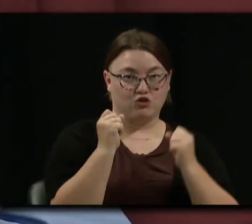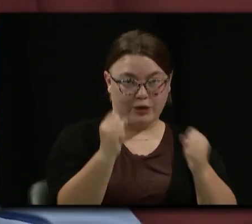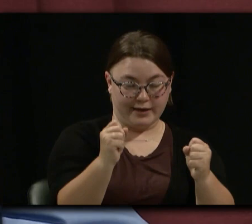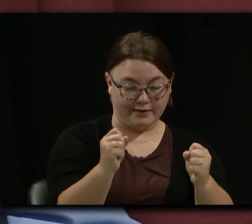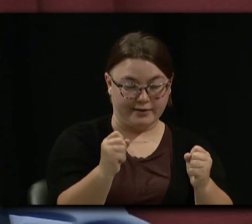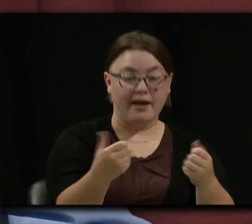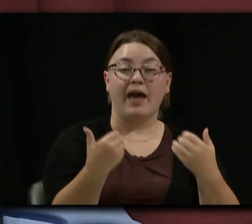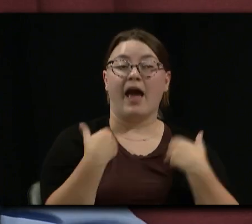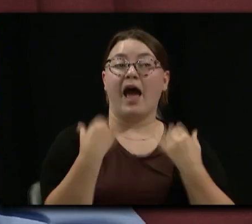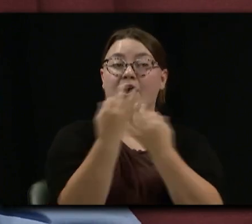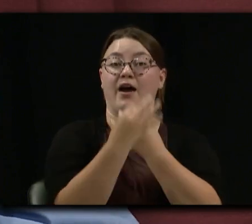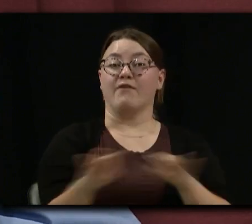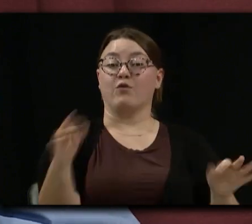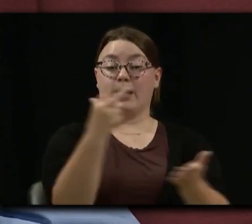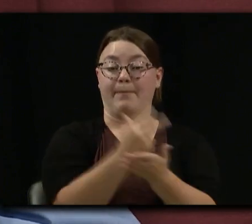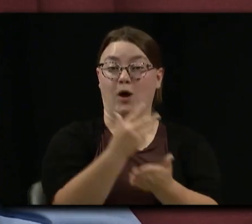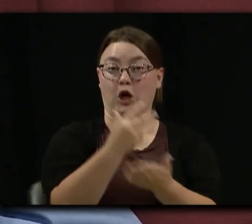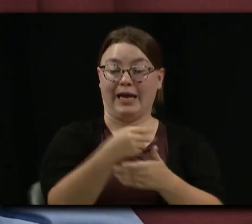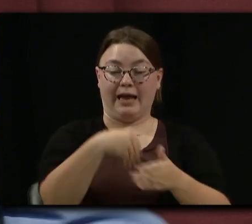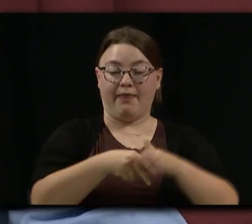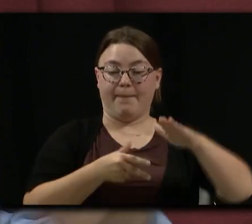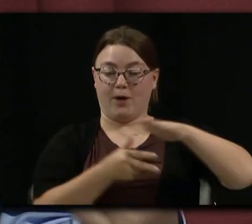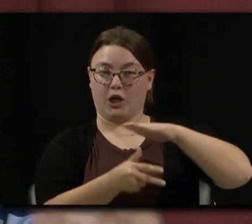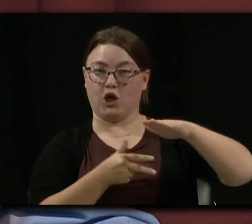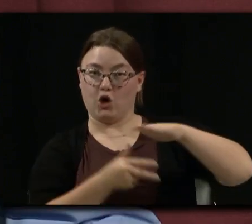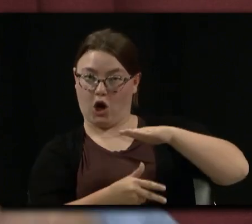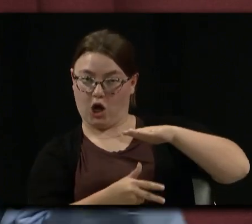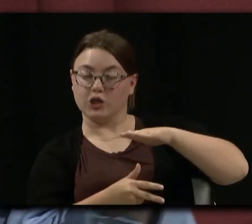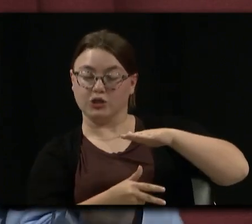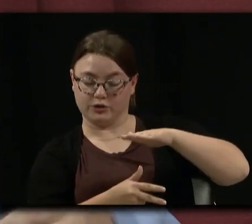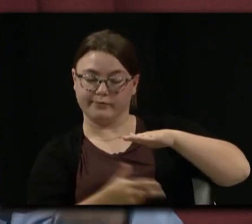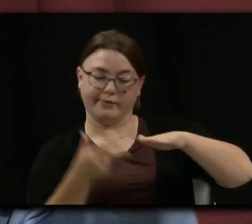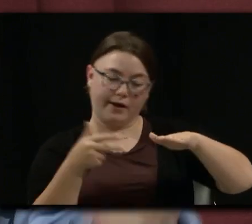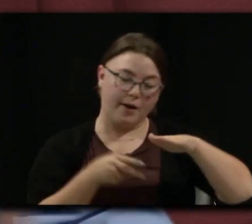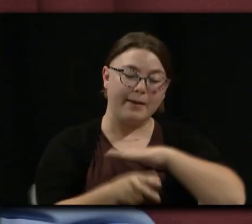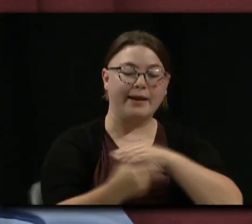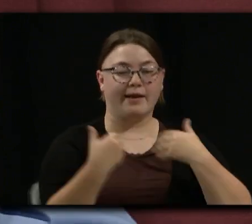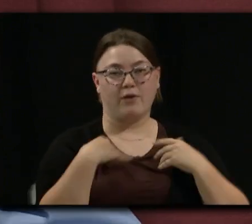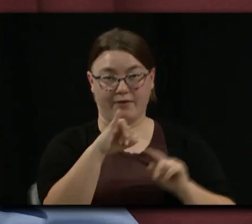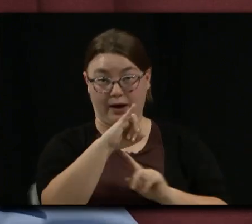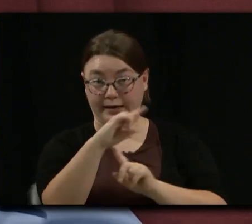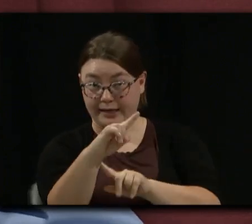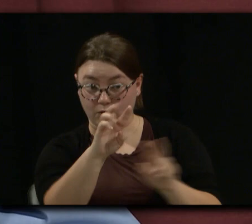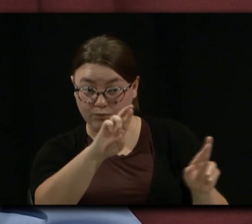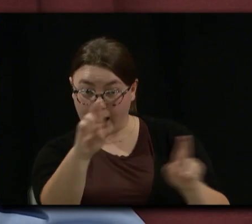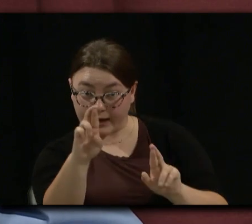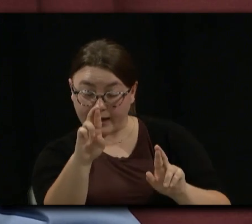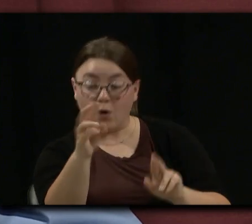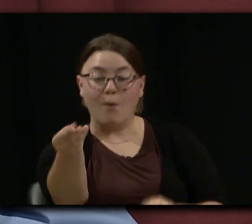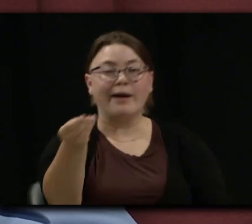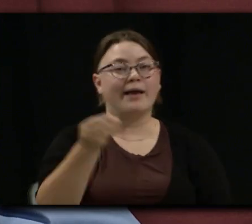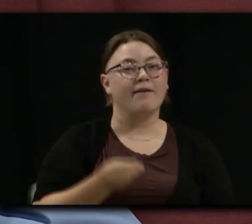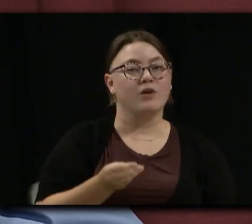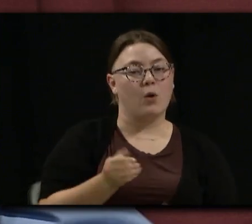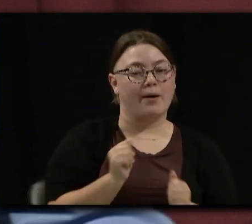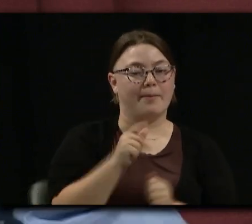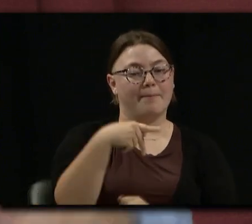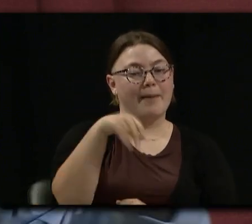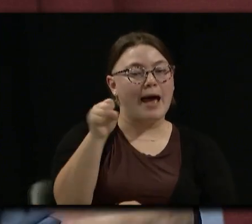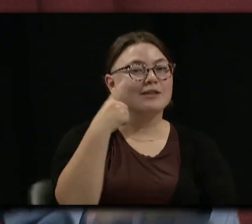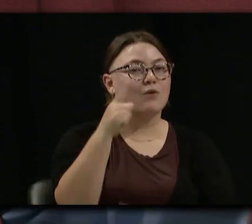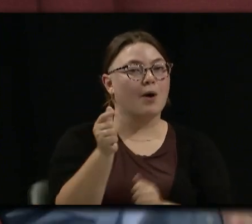the parking garage right there off of 2nd Street. You come right in. As long as you got your ID, we'll give you a parking pass and you'll be good to